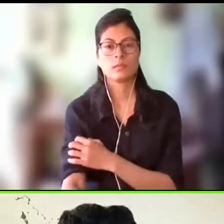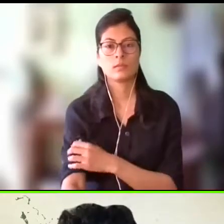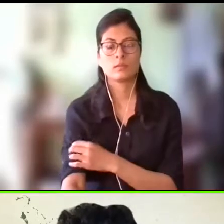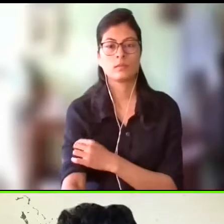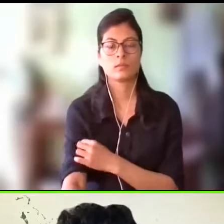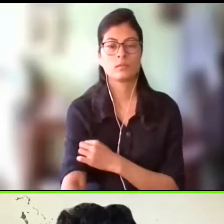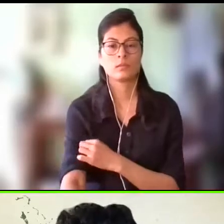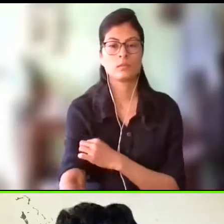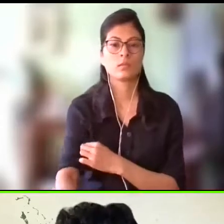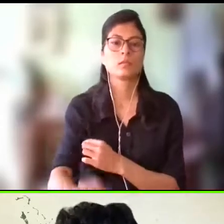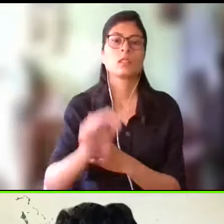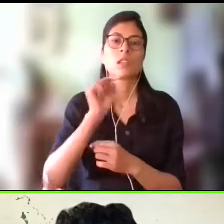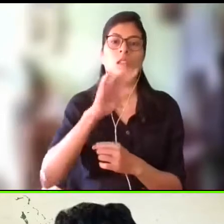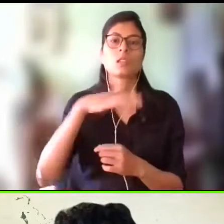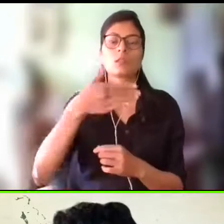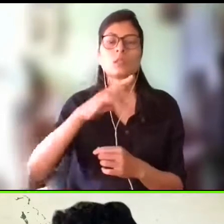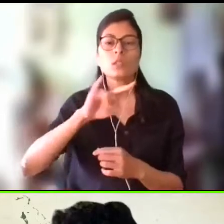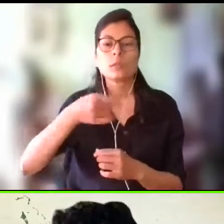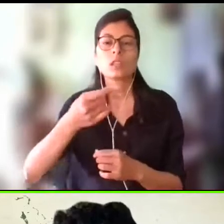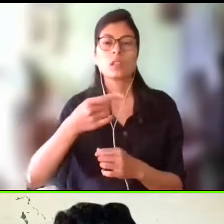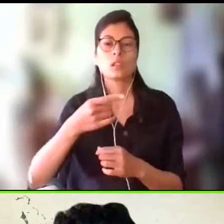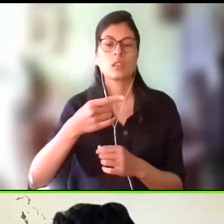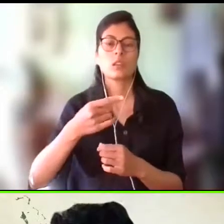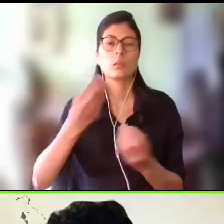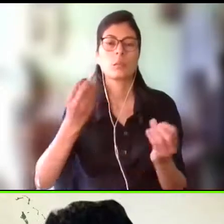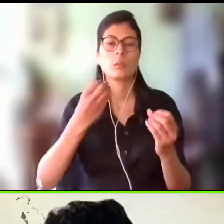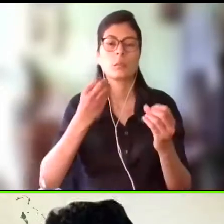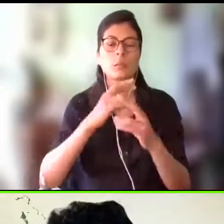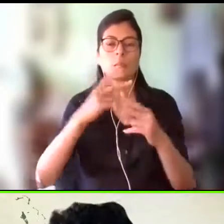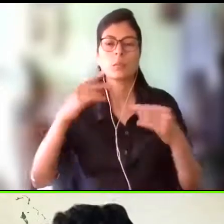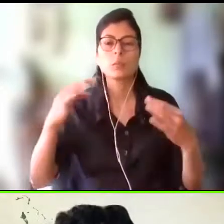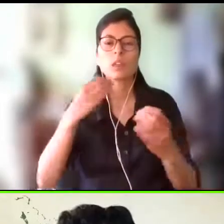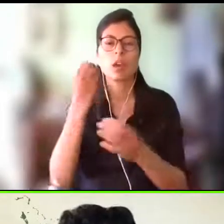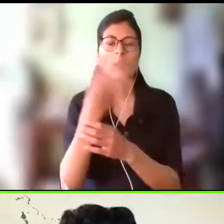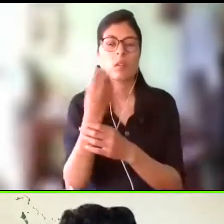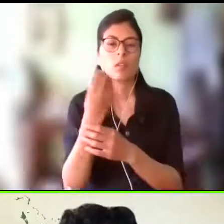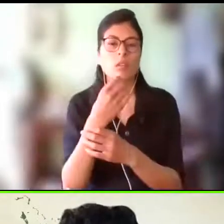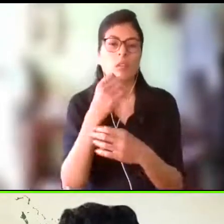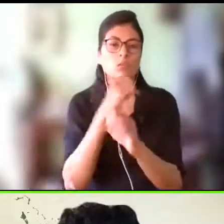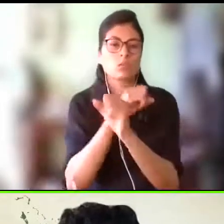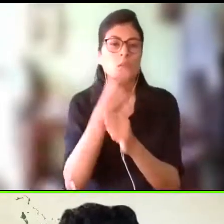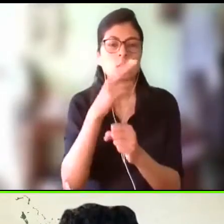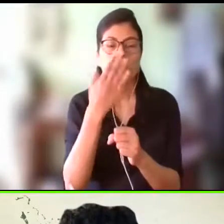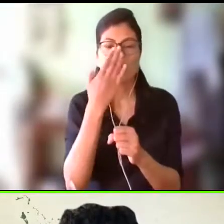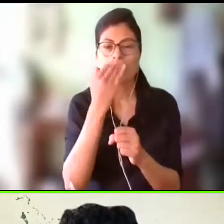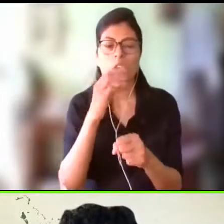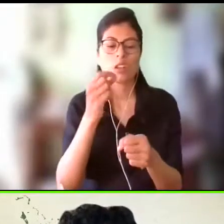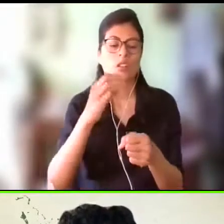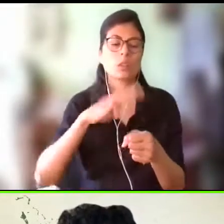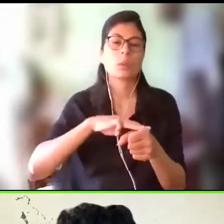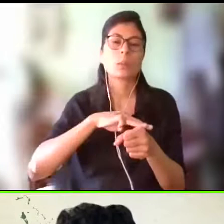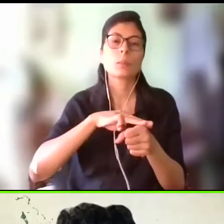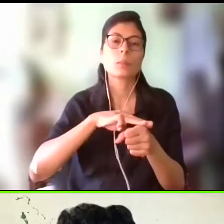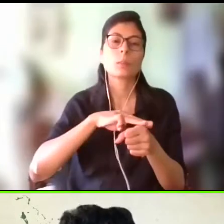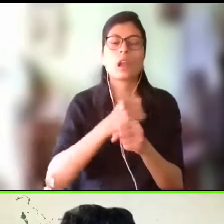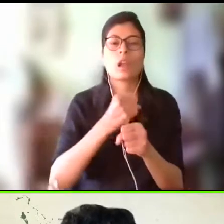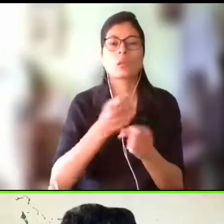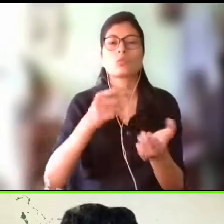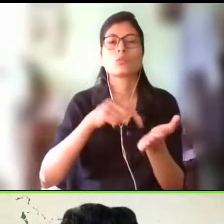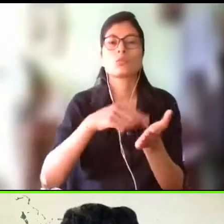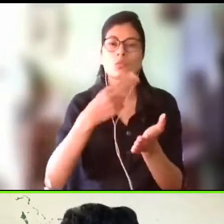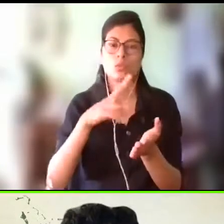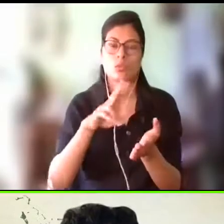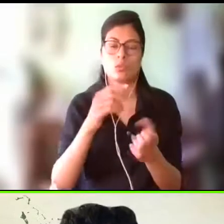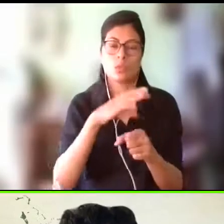Resilience Execution Agency for Dominica is also offering individual parametric insurance in partnership with Global Parametrics